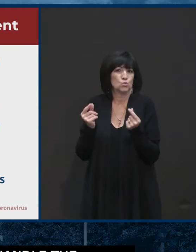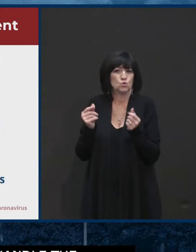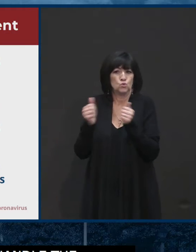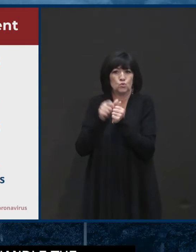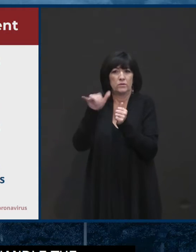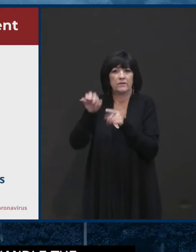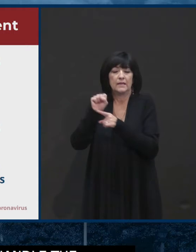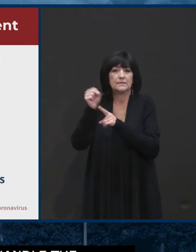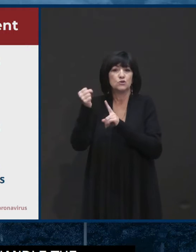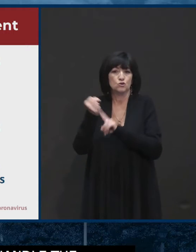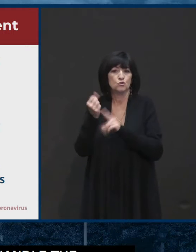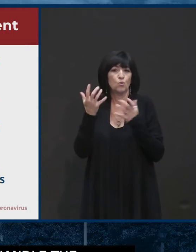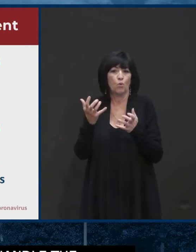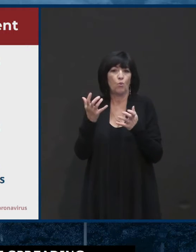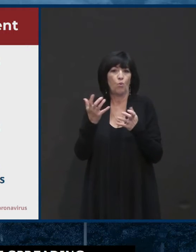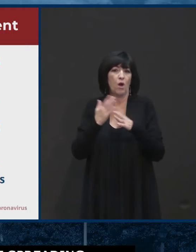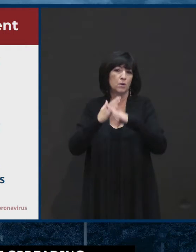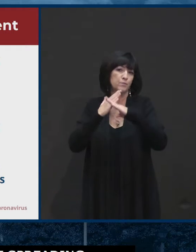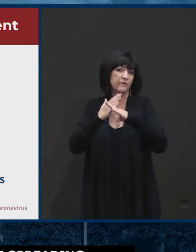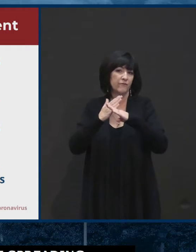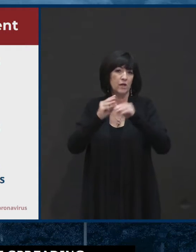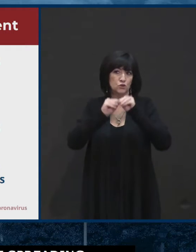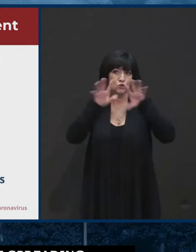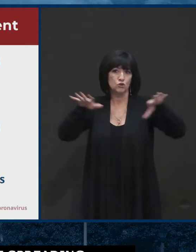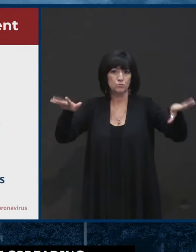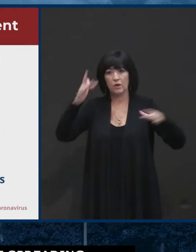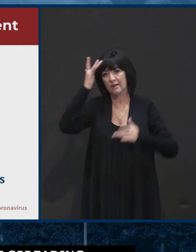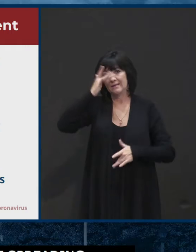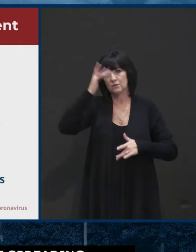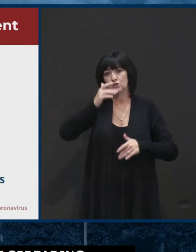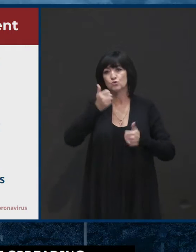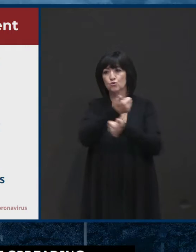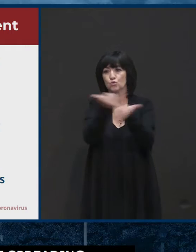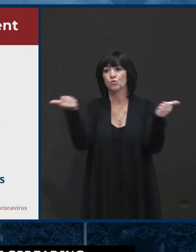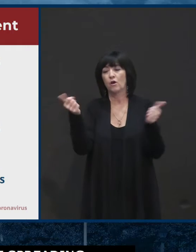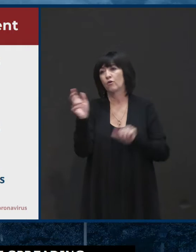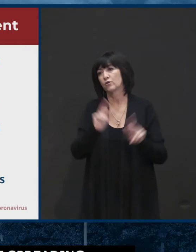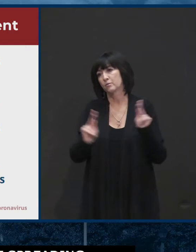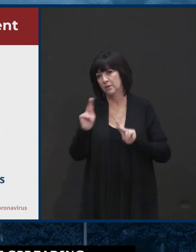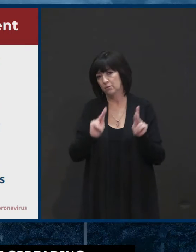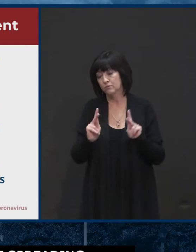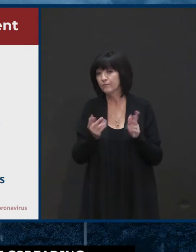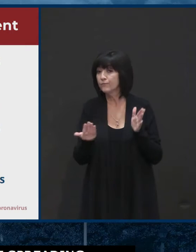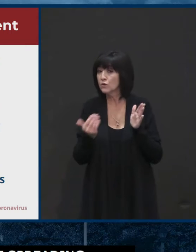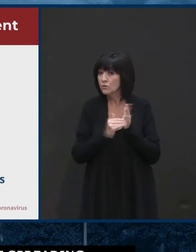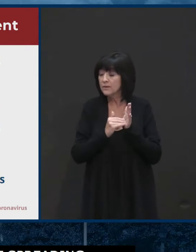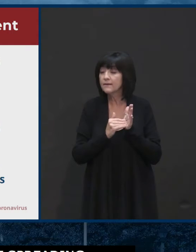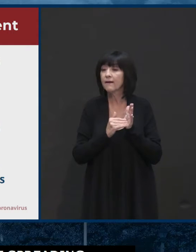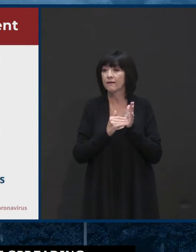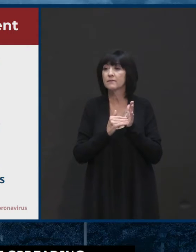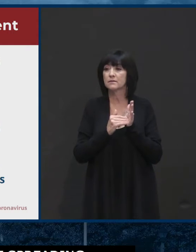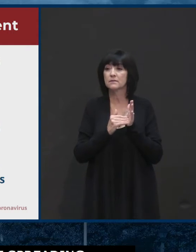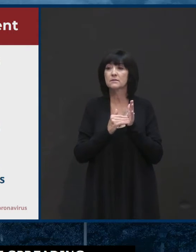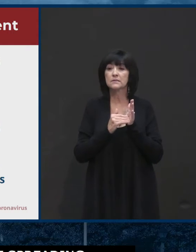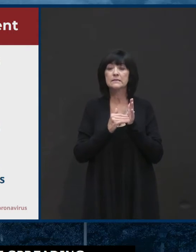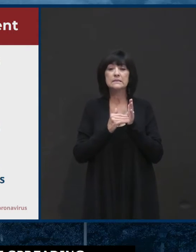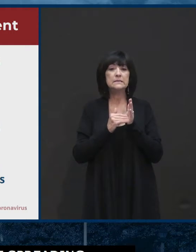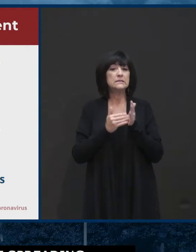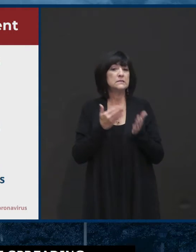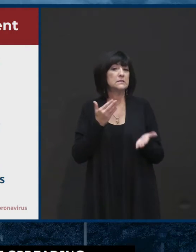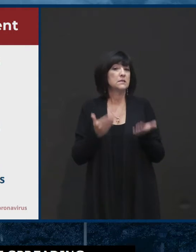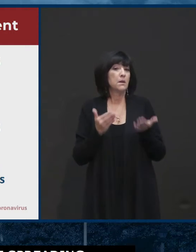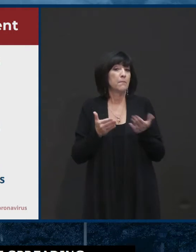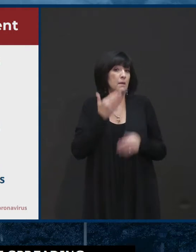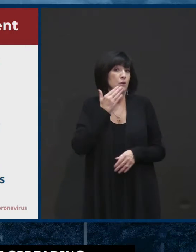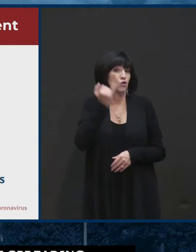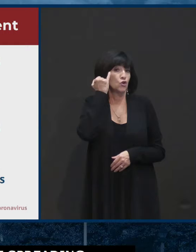illness to other people. So again, other than maybe adding some additional physical